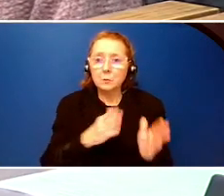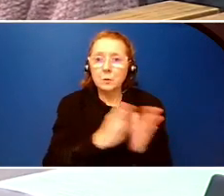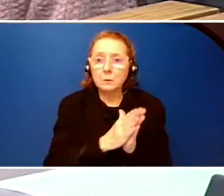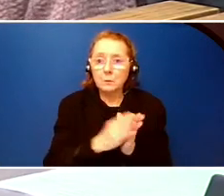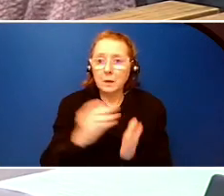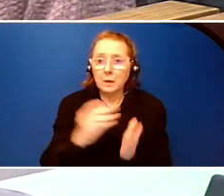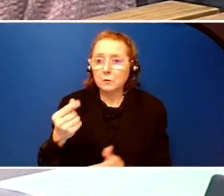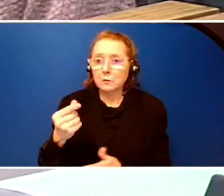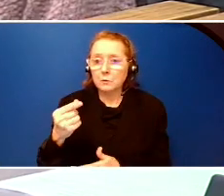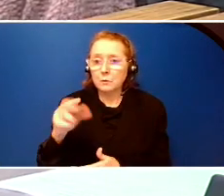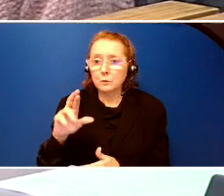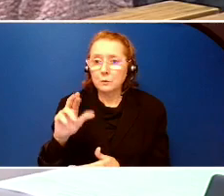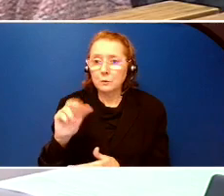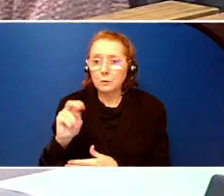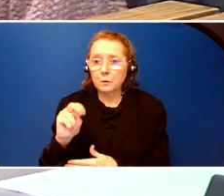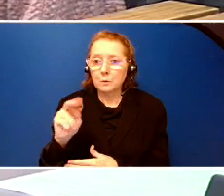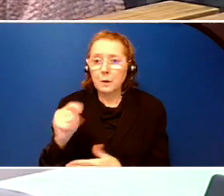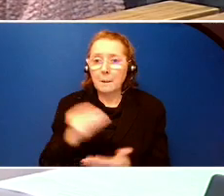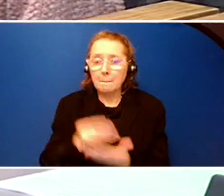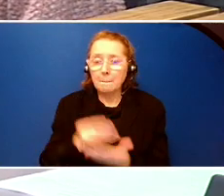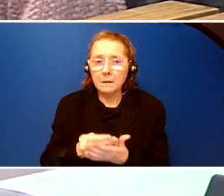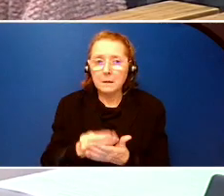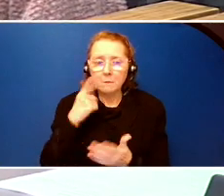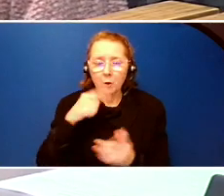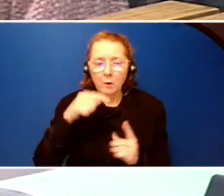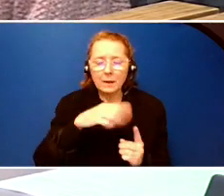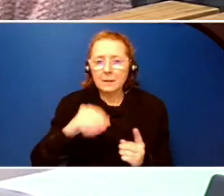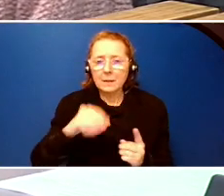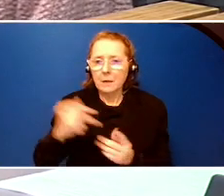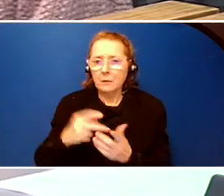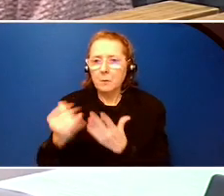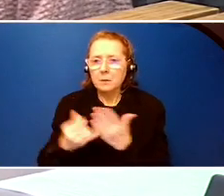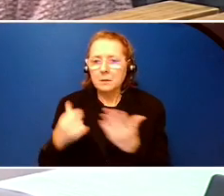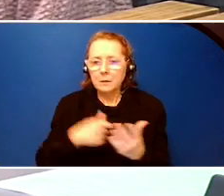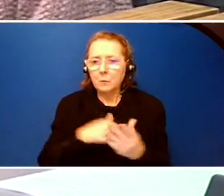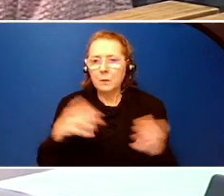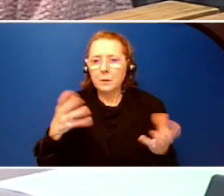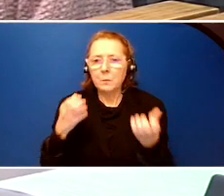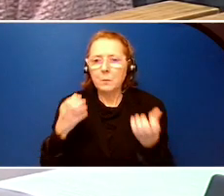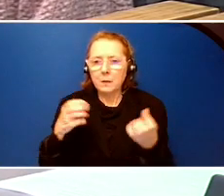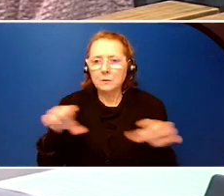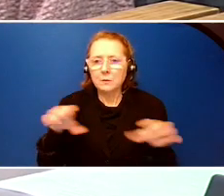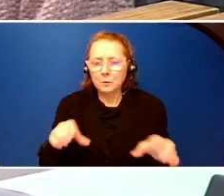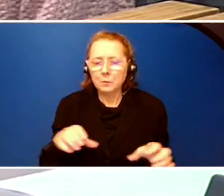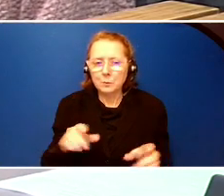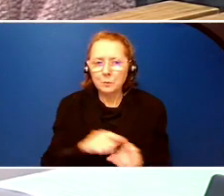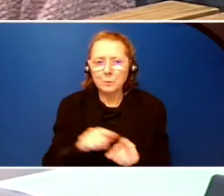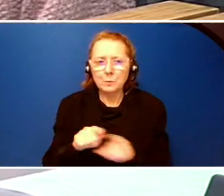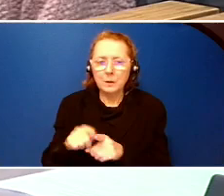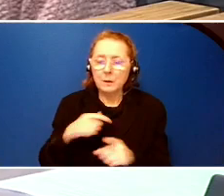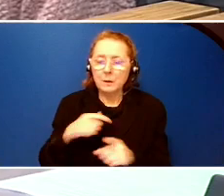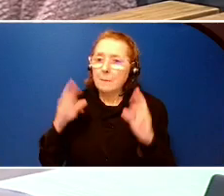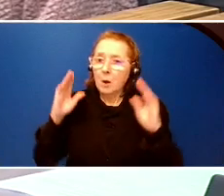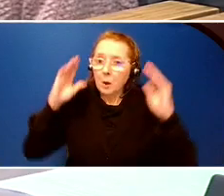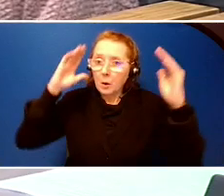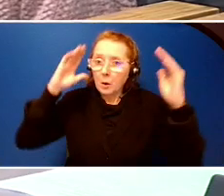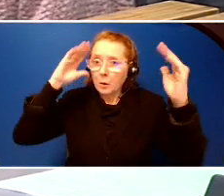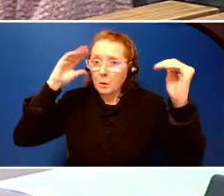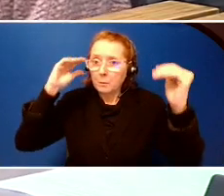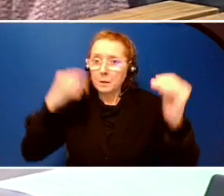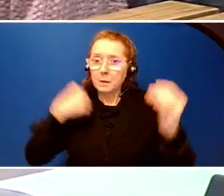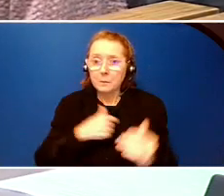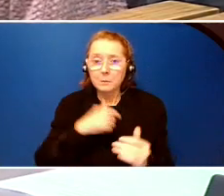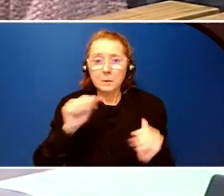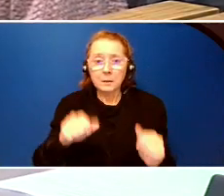and others that we want to include as well. So I am hopeful that that we can actually get